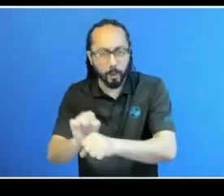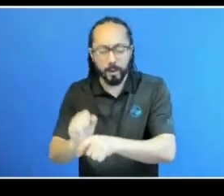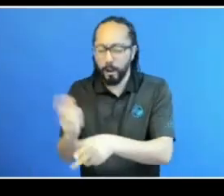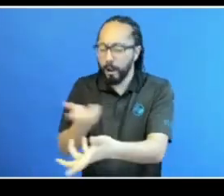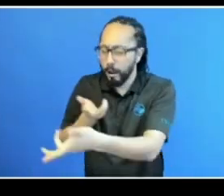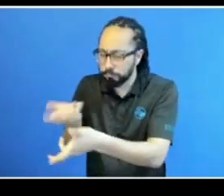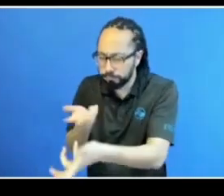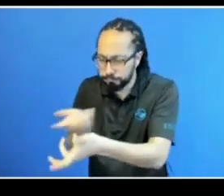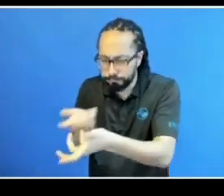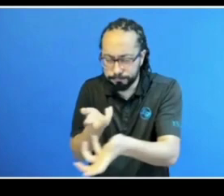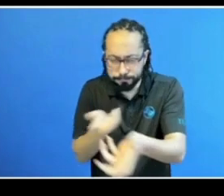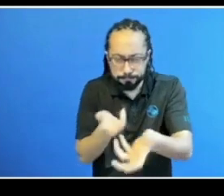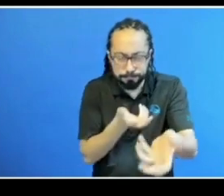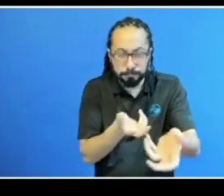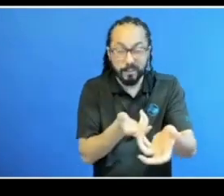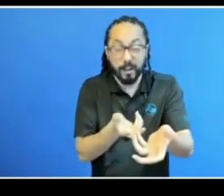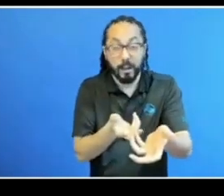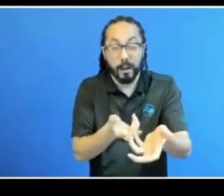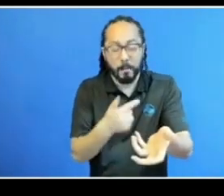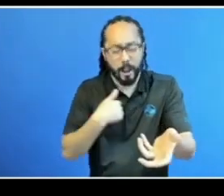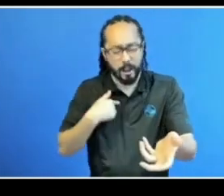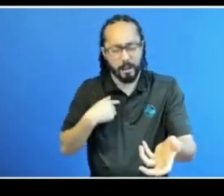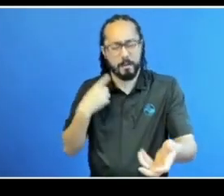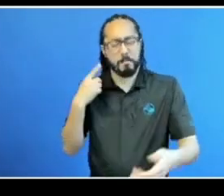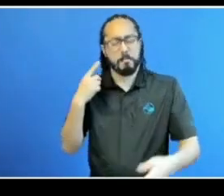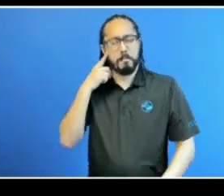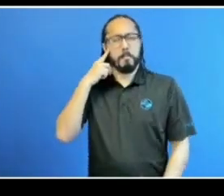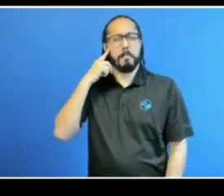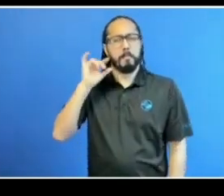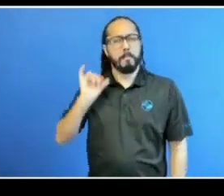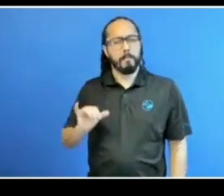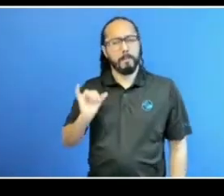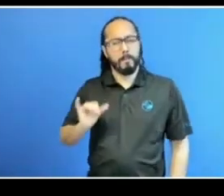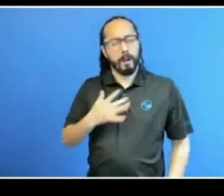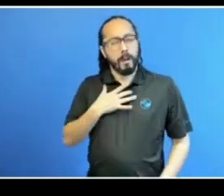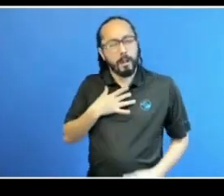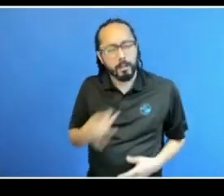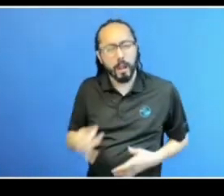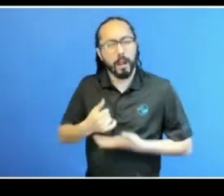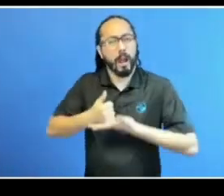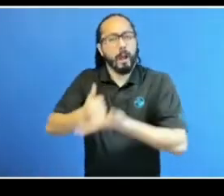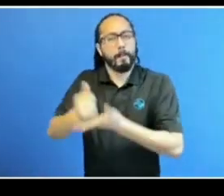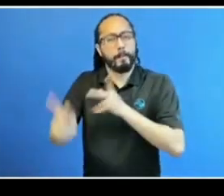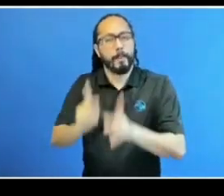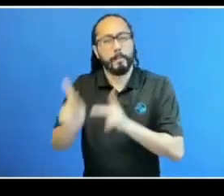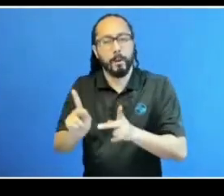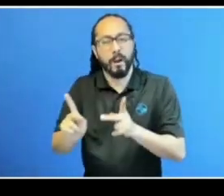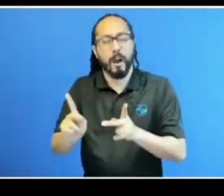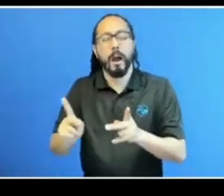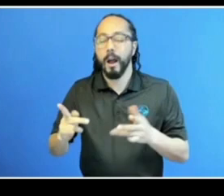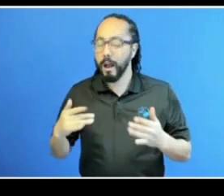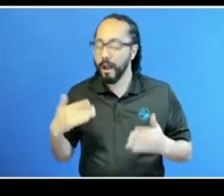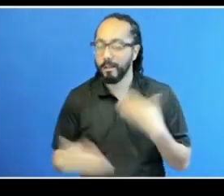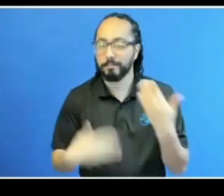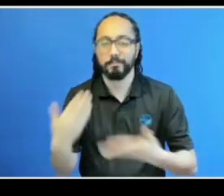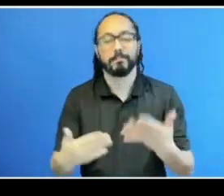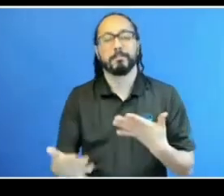to service, to serve other people, and to work in the field of social services.